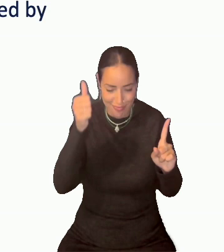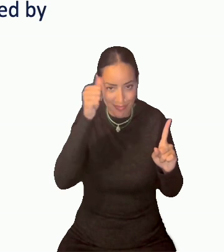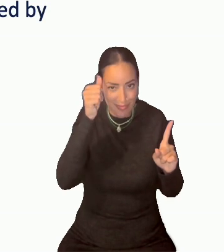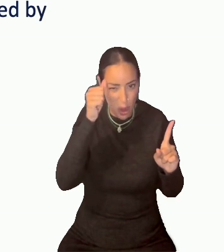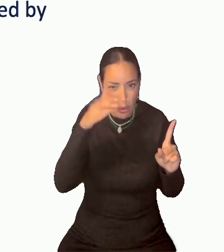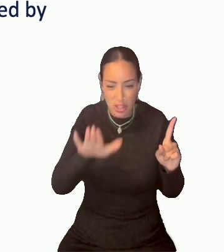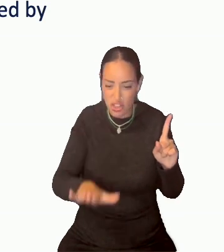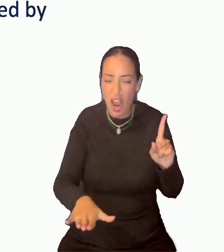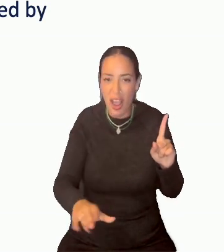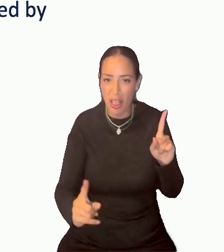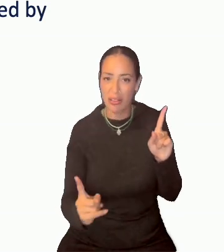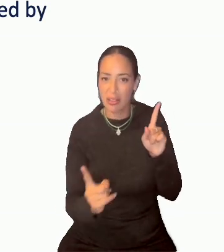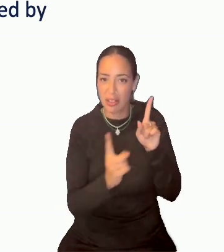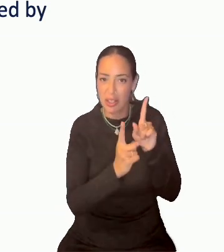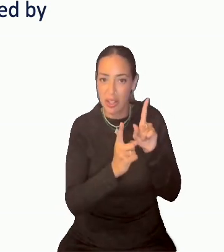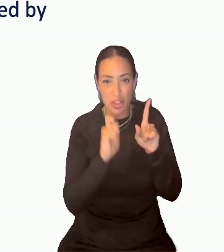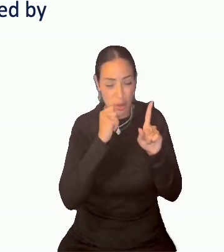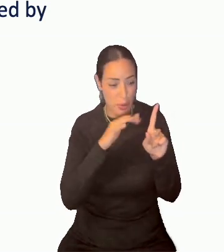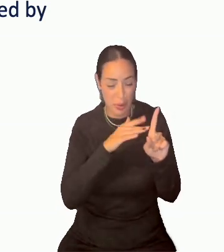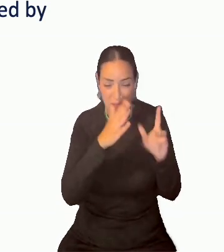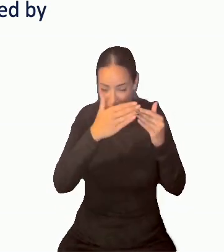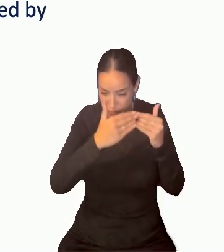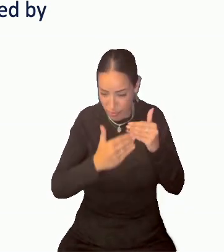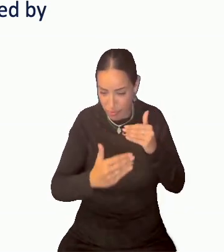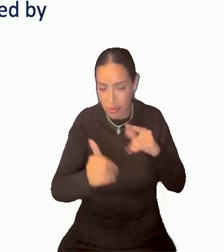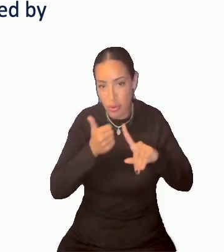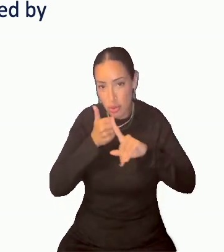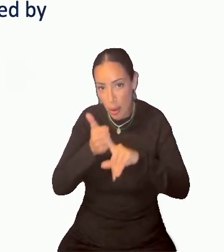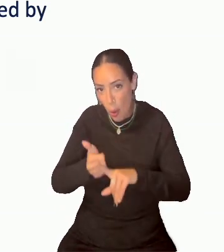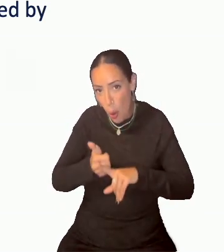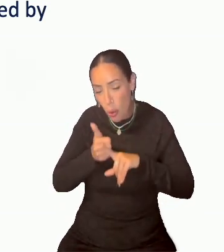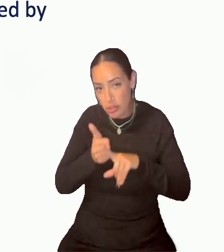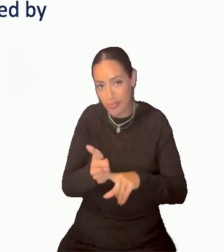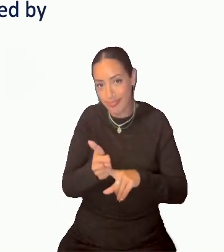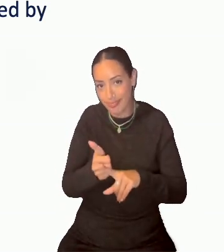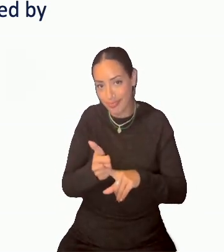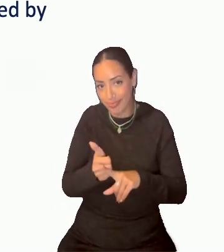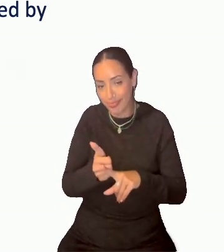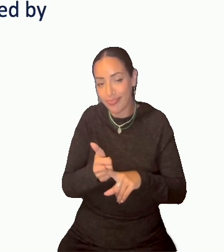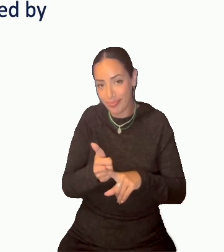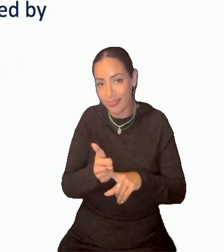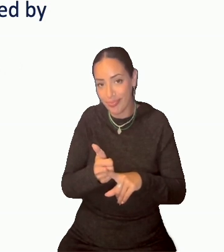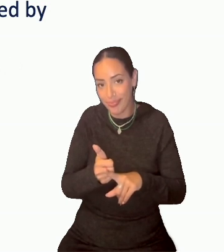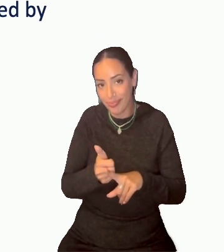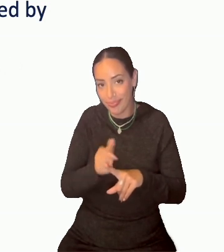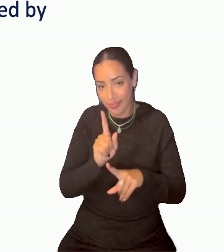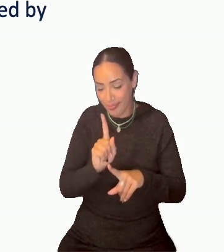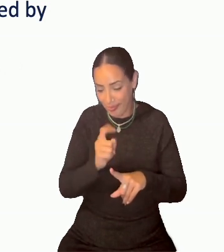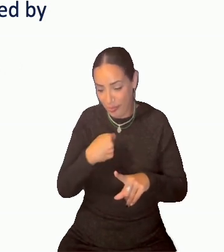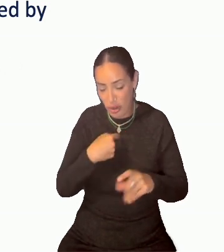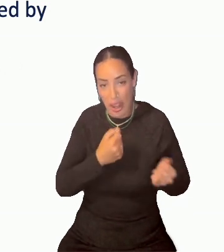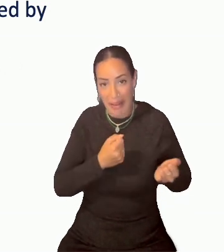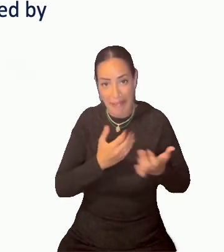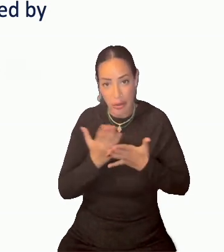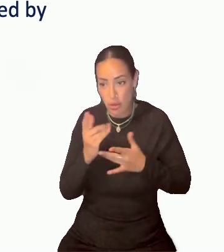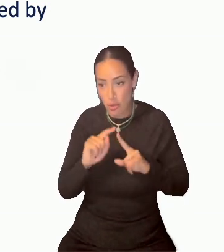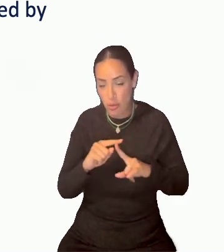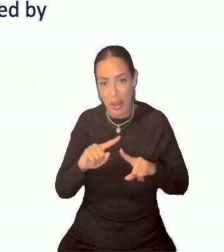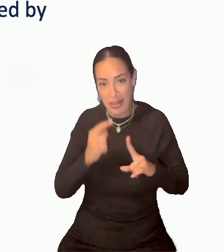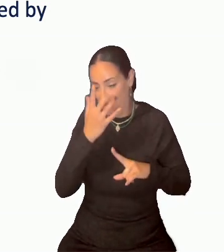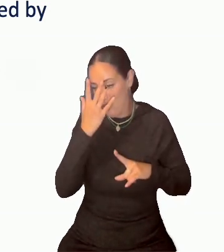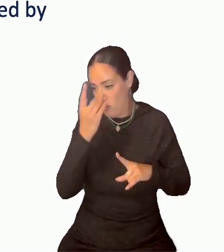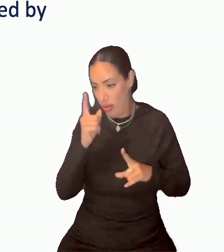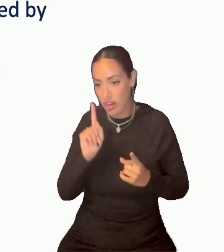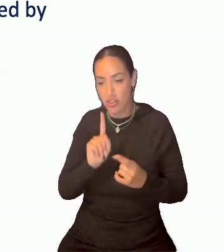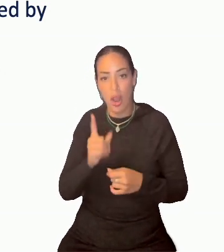child, who would be available to them over the longer term to support them through that day and beyond, rather than introducing them to another stranger